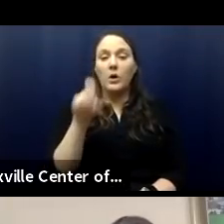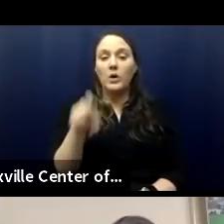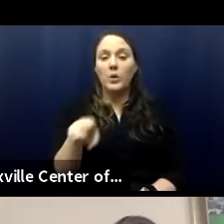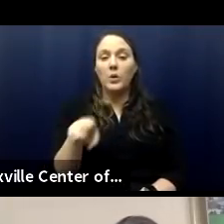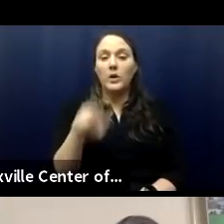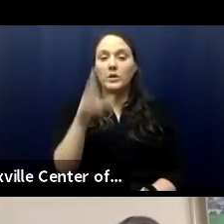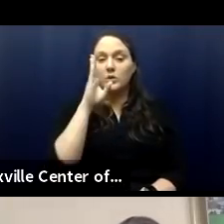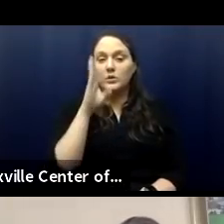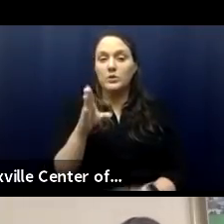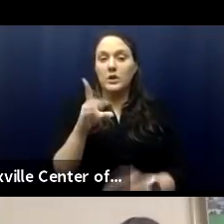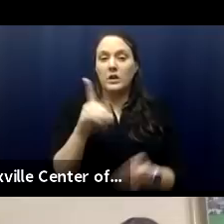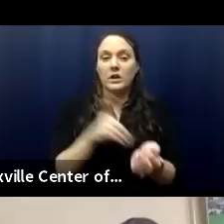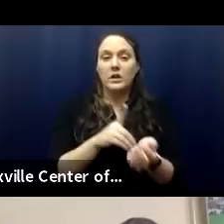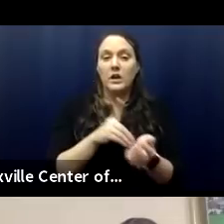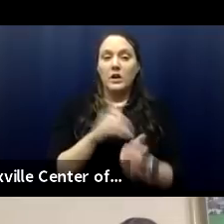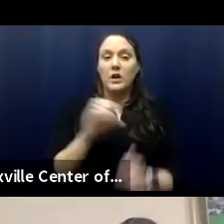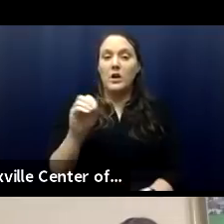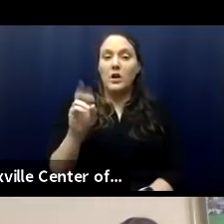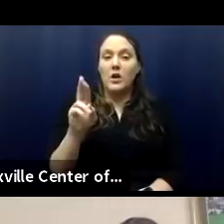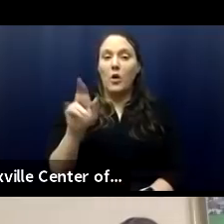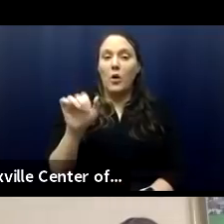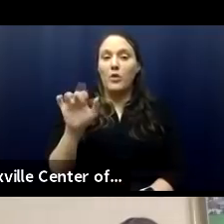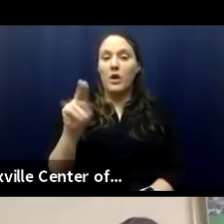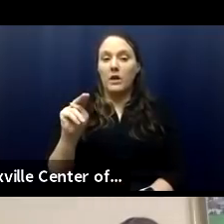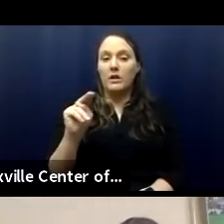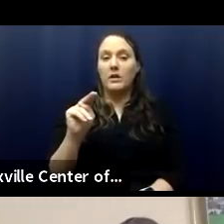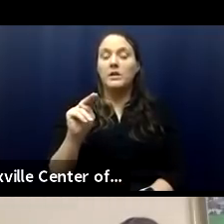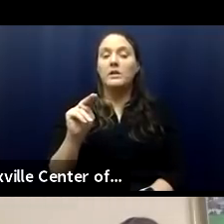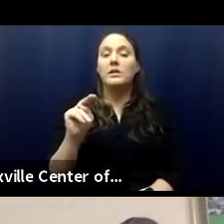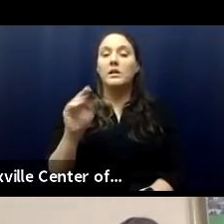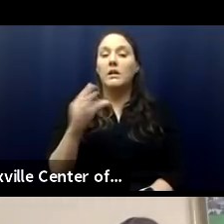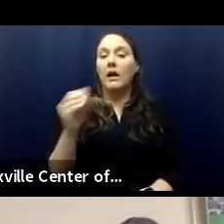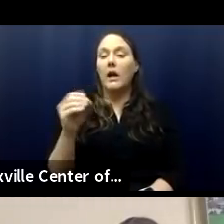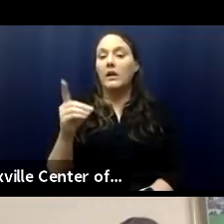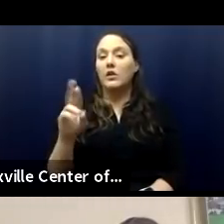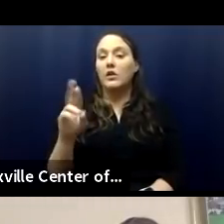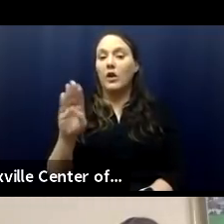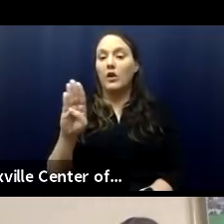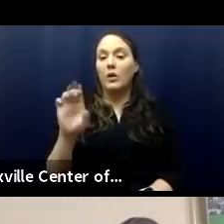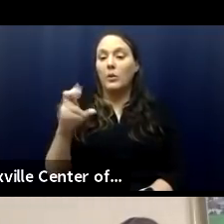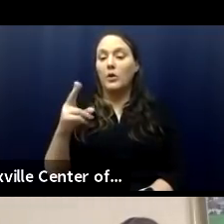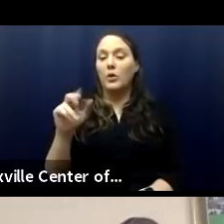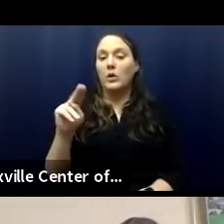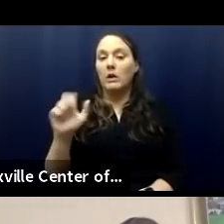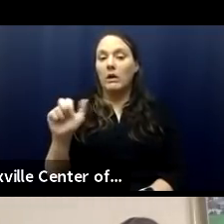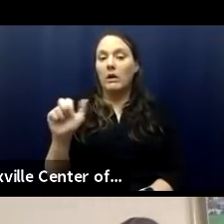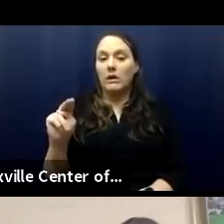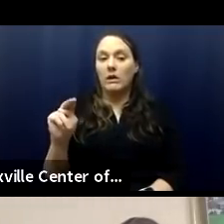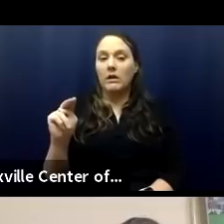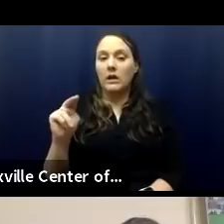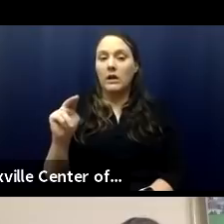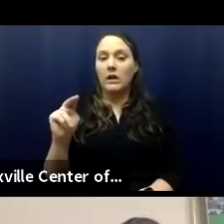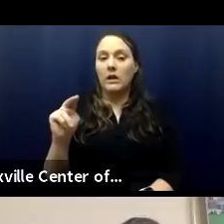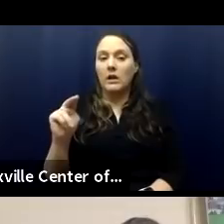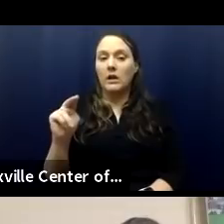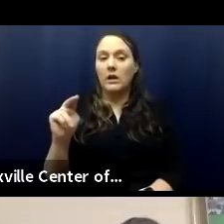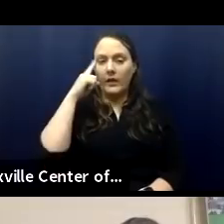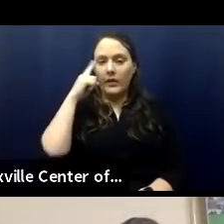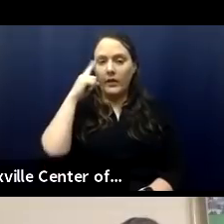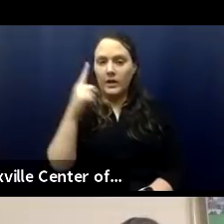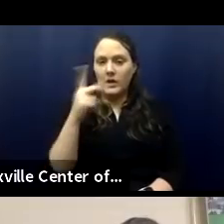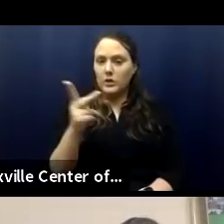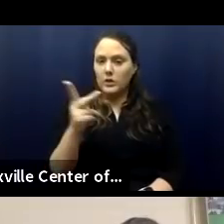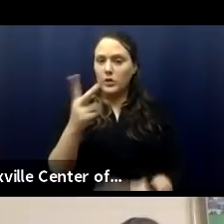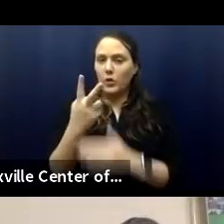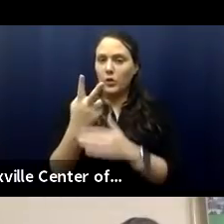I think, Dr. O'Brien and Dr. Buchanan. So I guess what I think you're both saying, and I